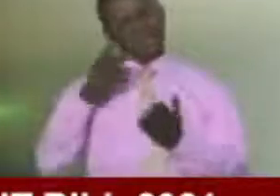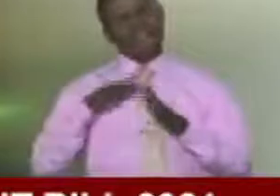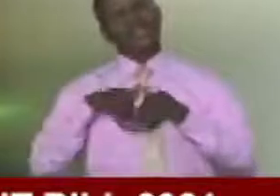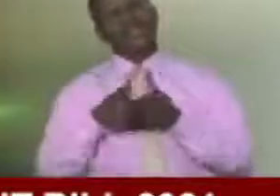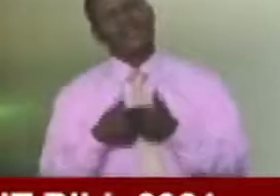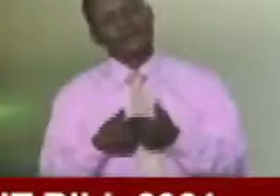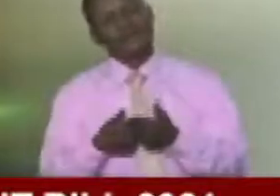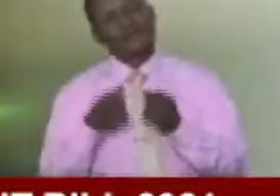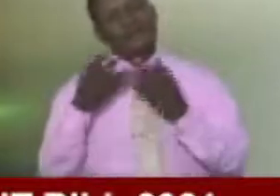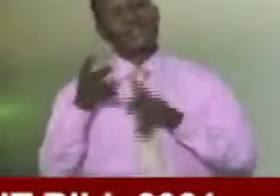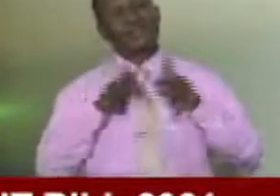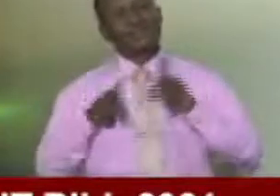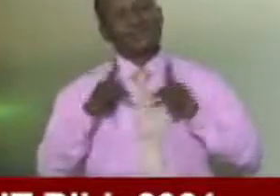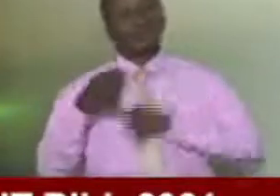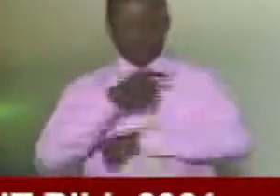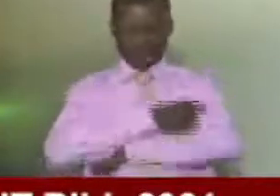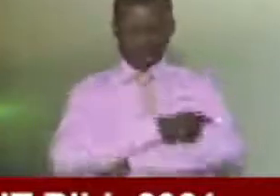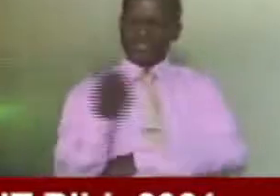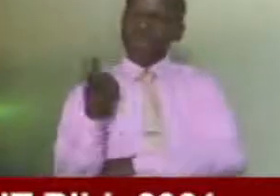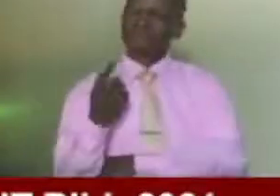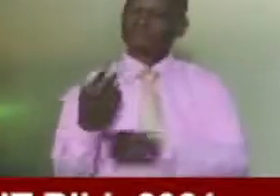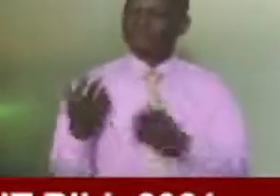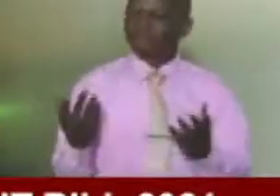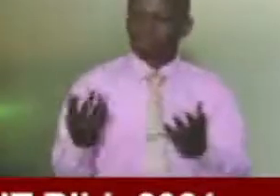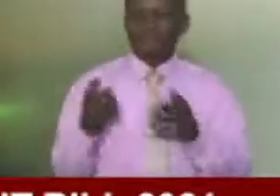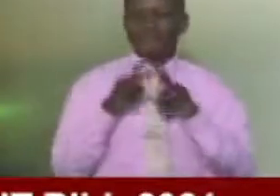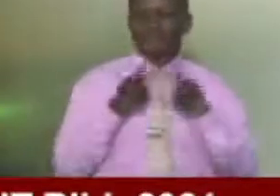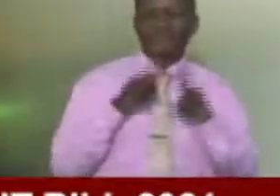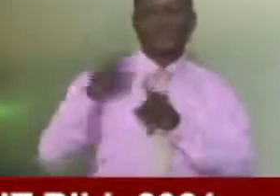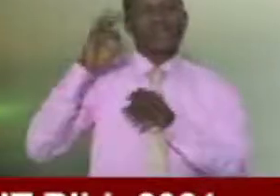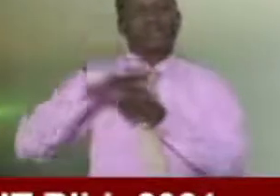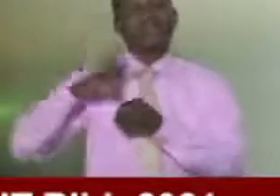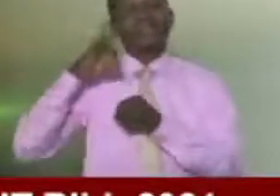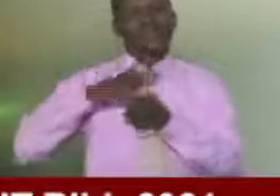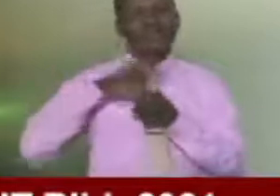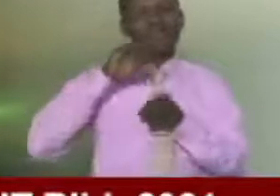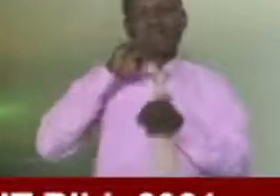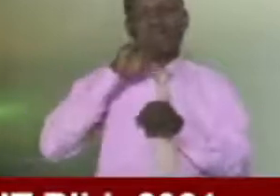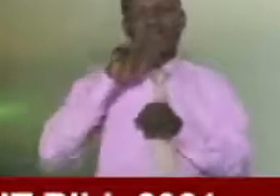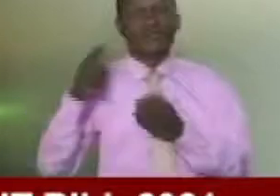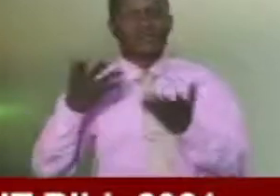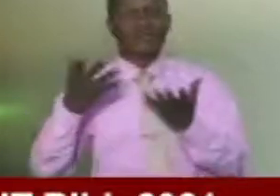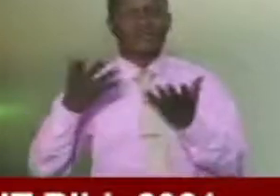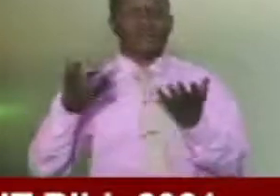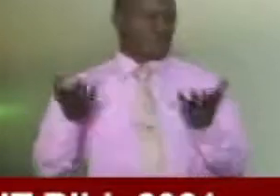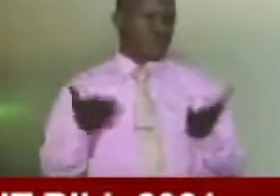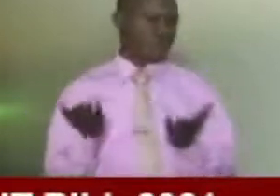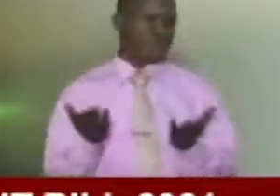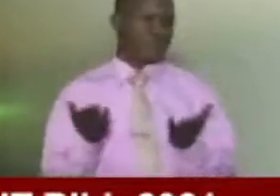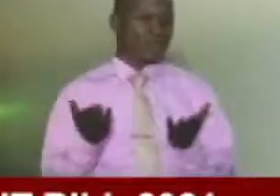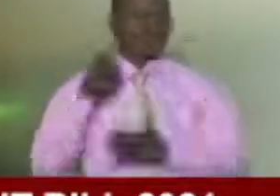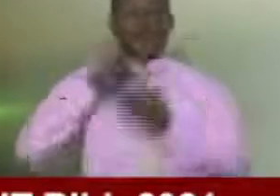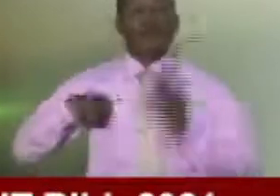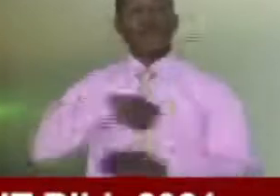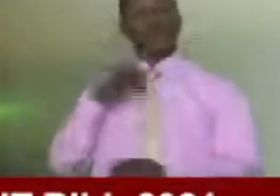will wonder, do they understand what this means about this electoral bill? What do they really know about this? We want to know,